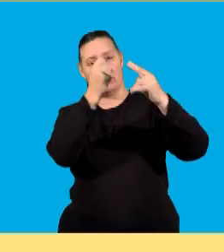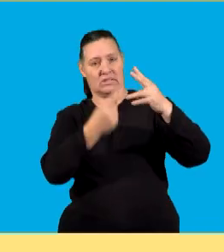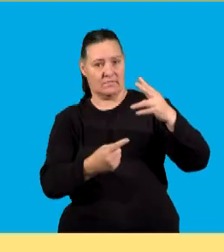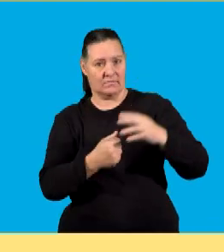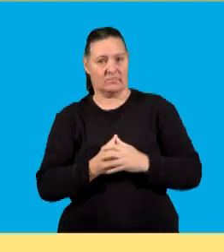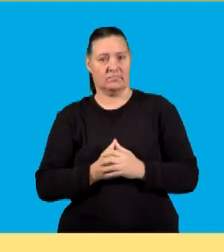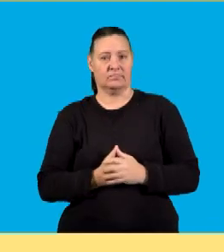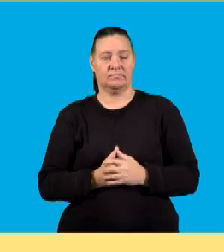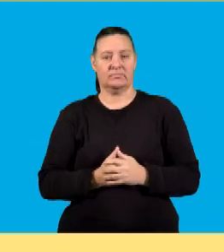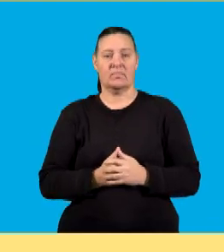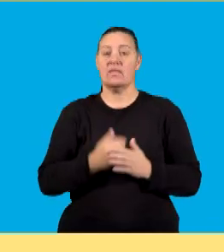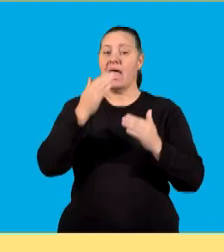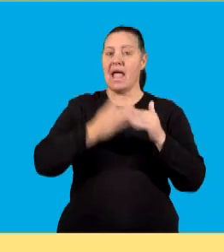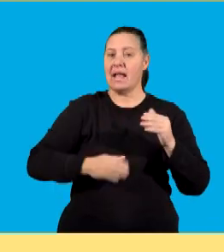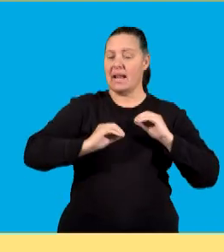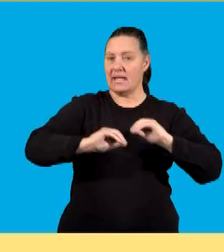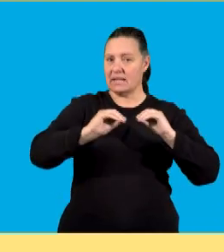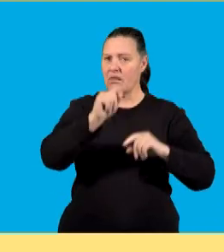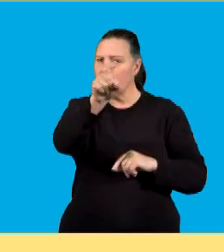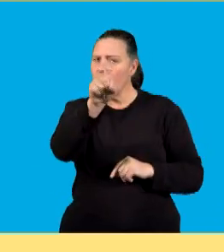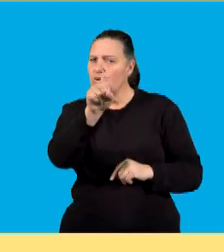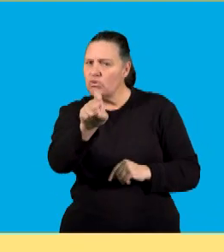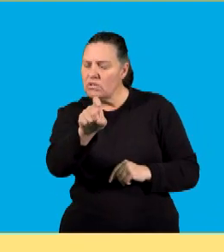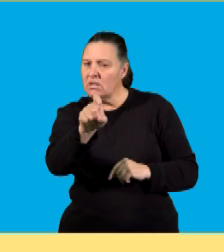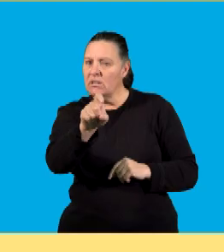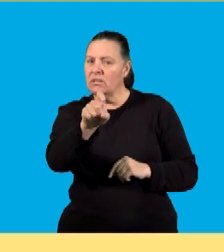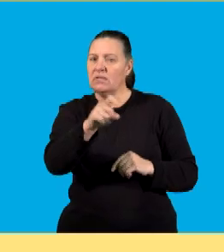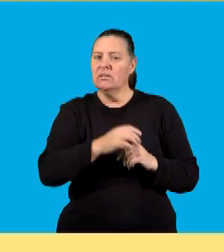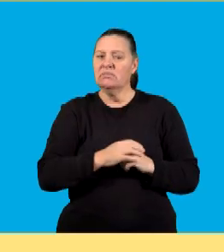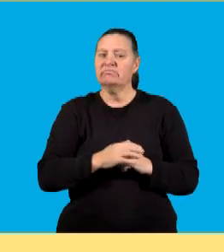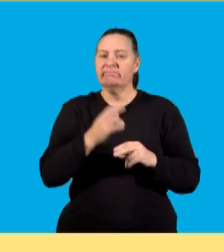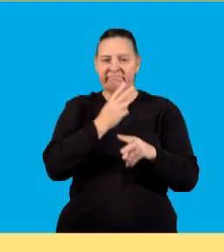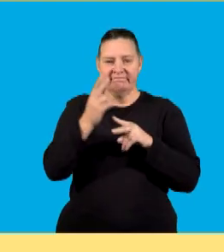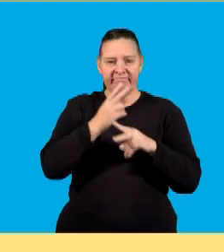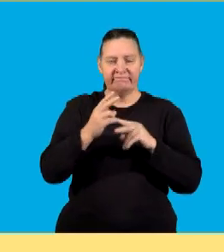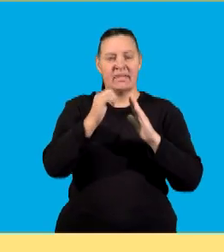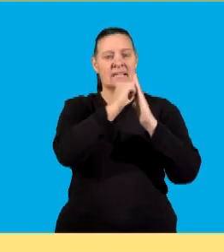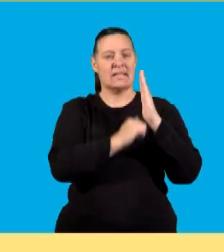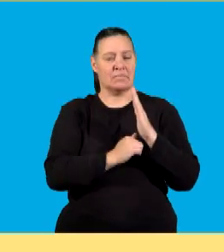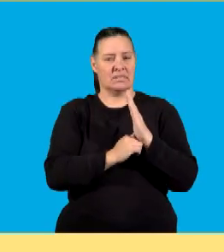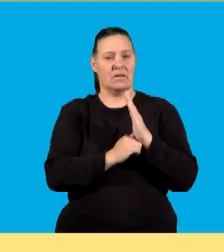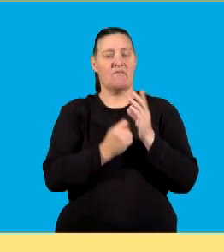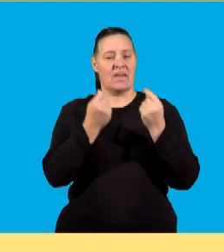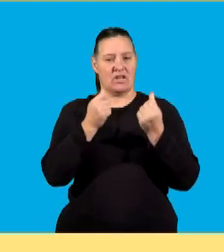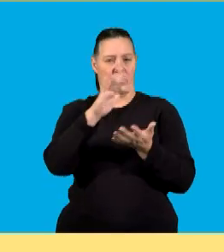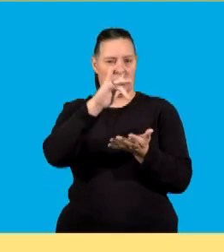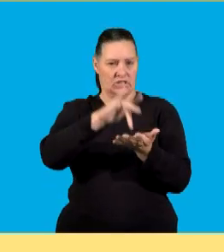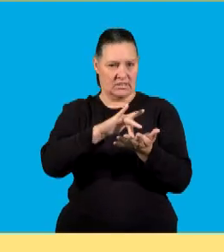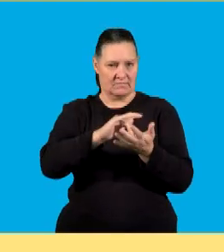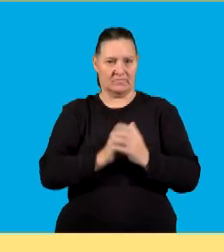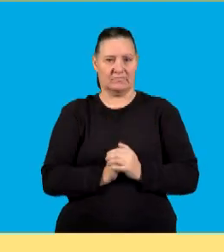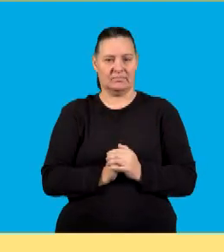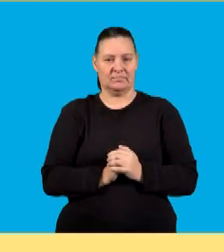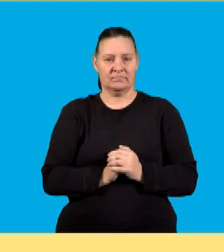lesson objectives. By the end of the lesson, you should be able to prepare the statement of financial